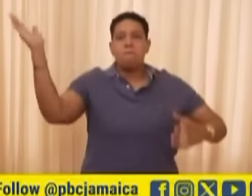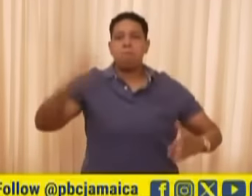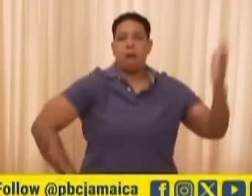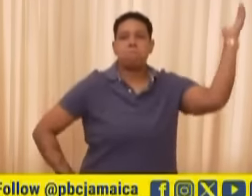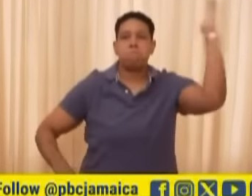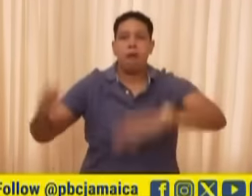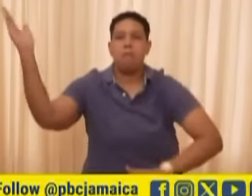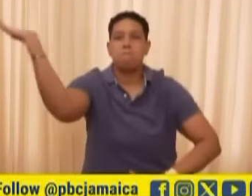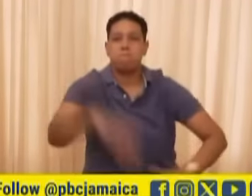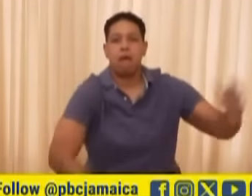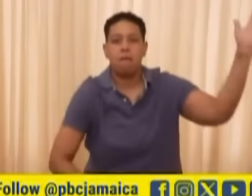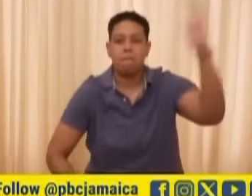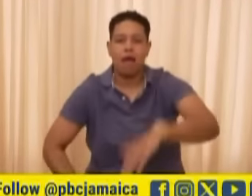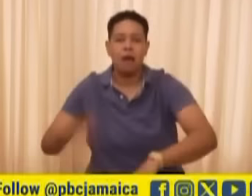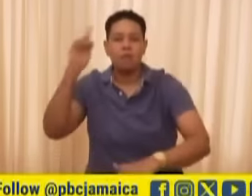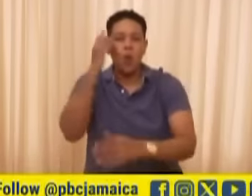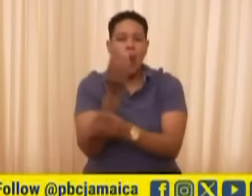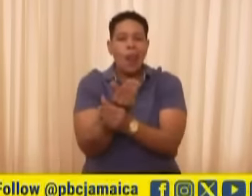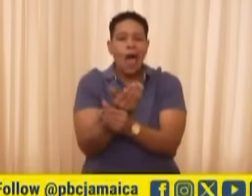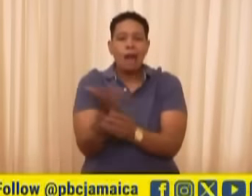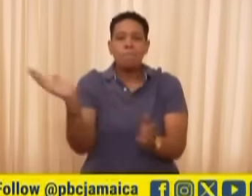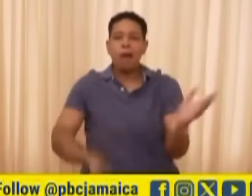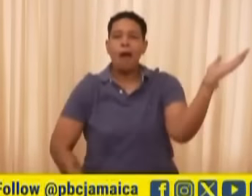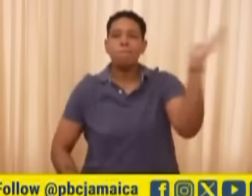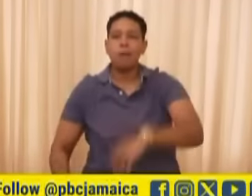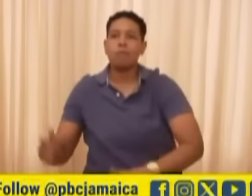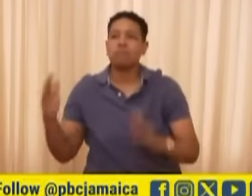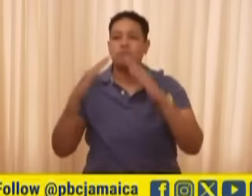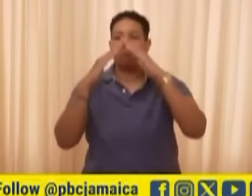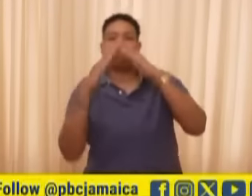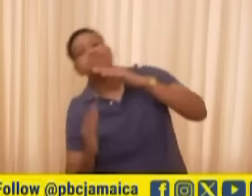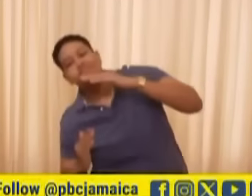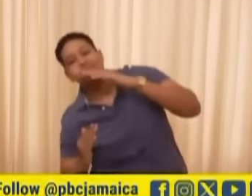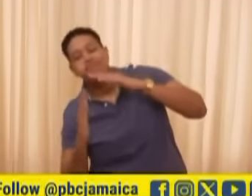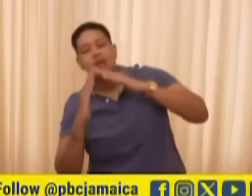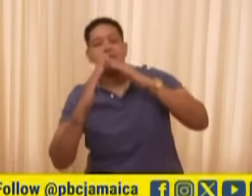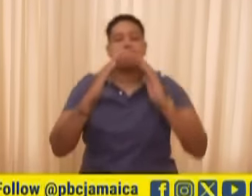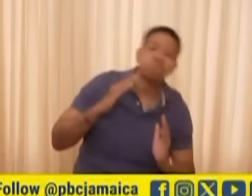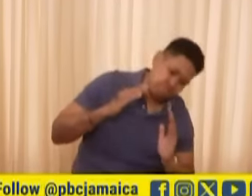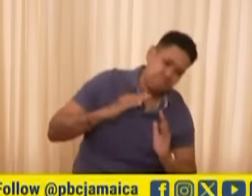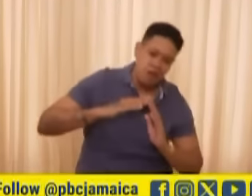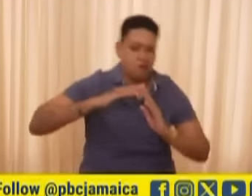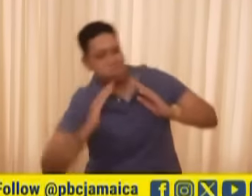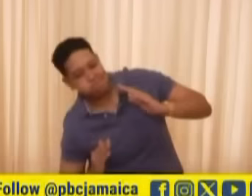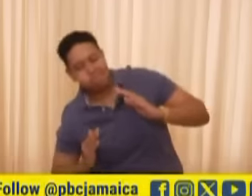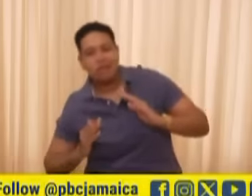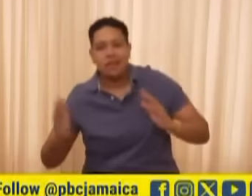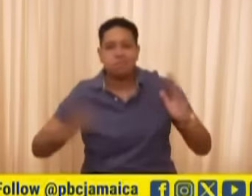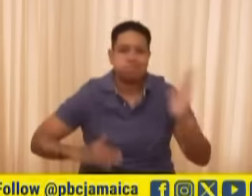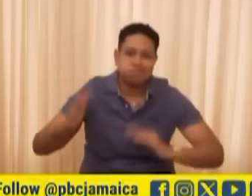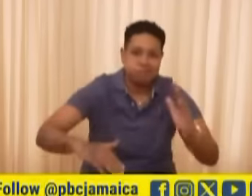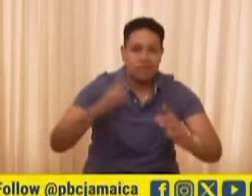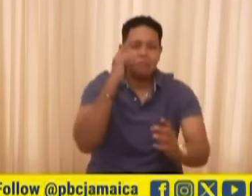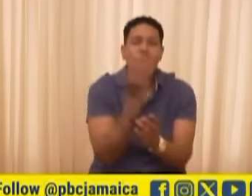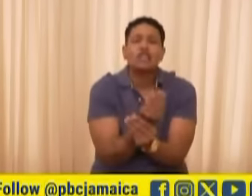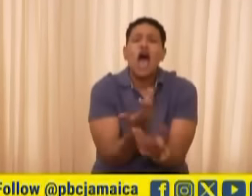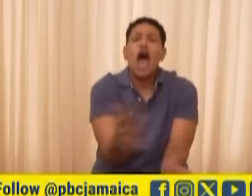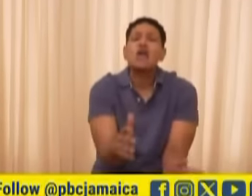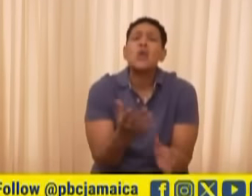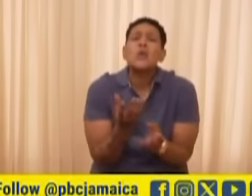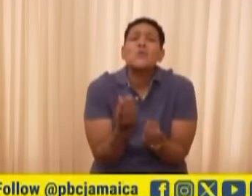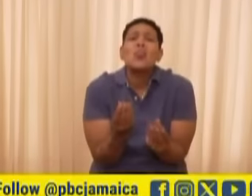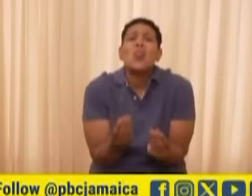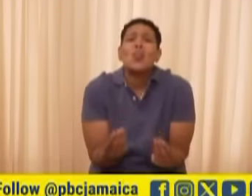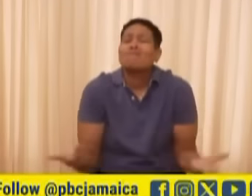areas are well known for land slippages. Others might not be as well known, but because the soil is already basically saturated and with the extent